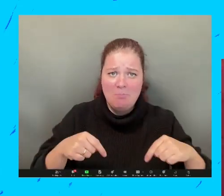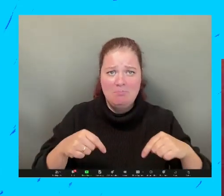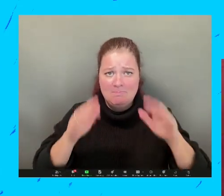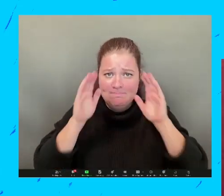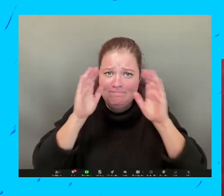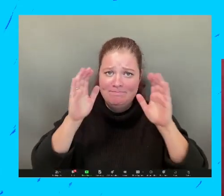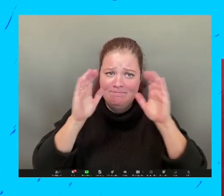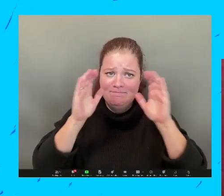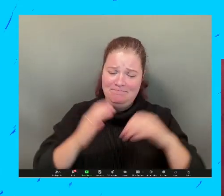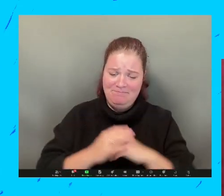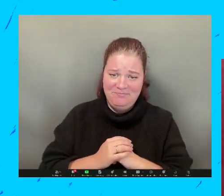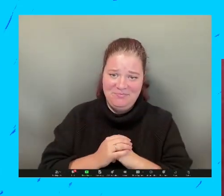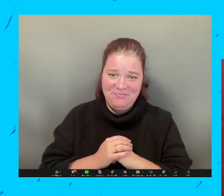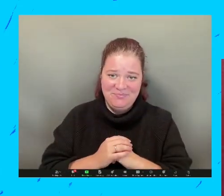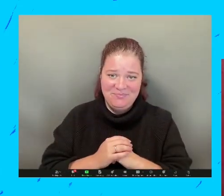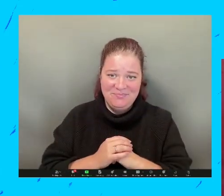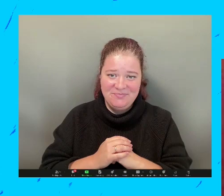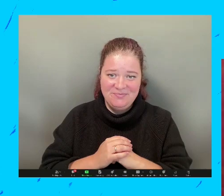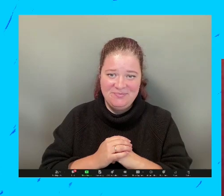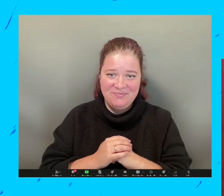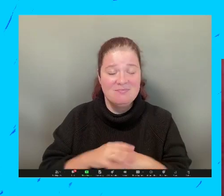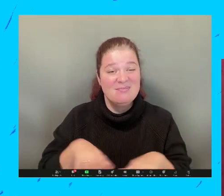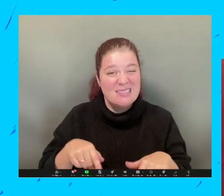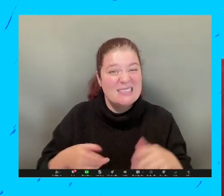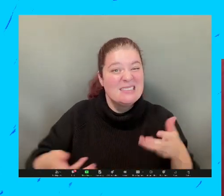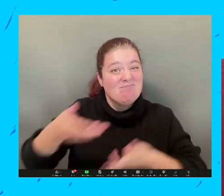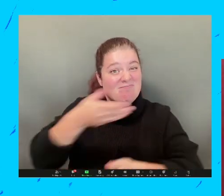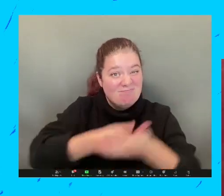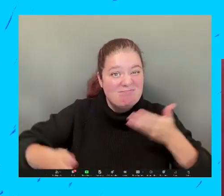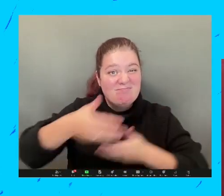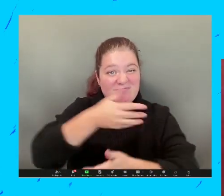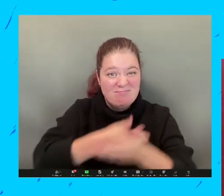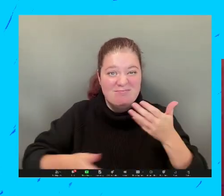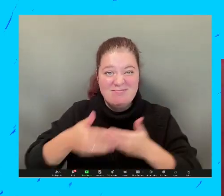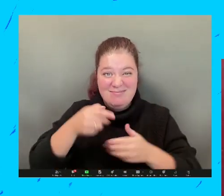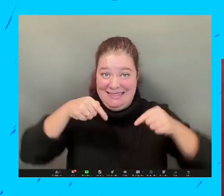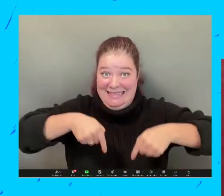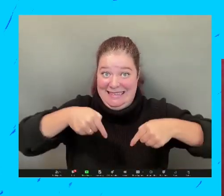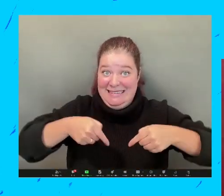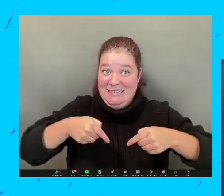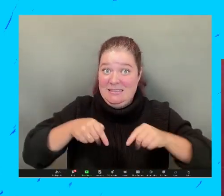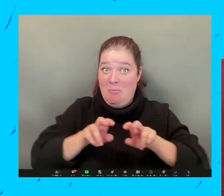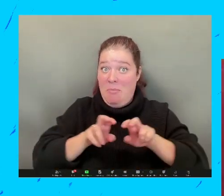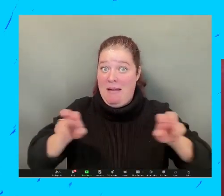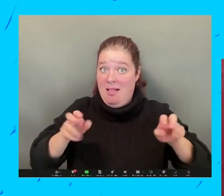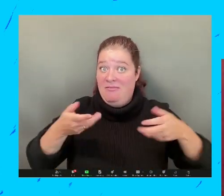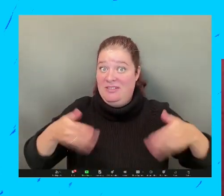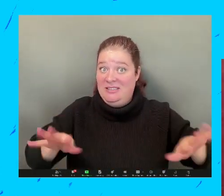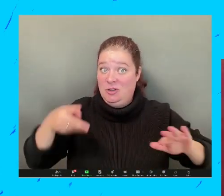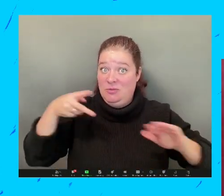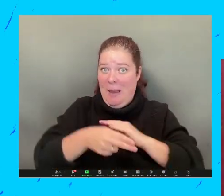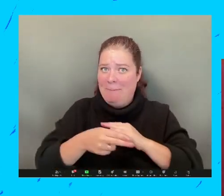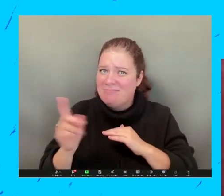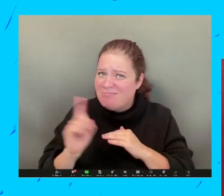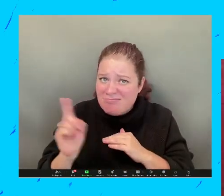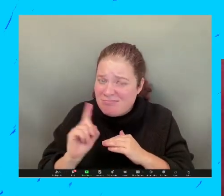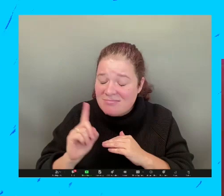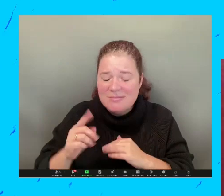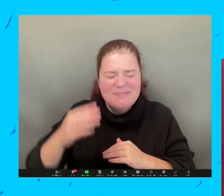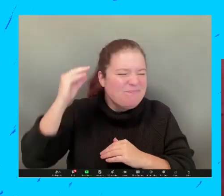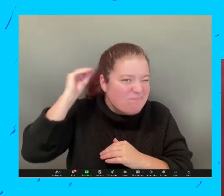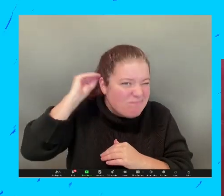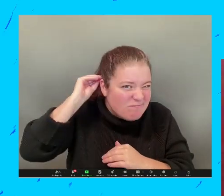appreciated. Let's continue to take this discourse forward in our own communities, in and around us, and let's promote